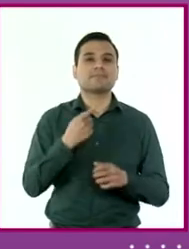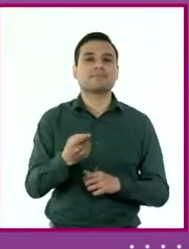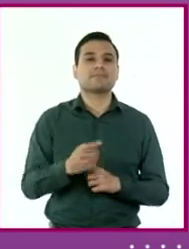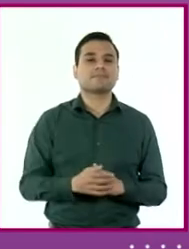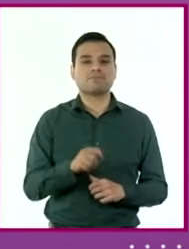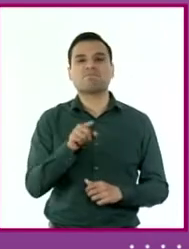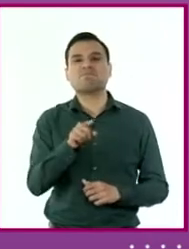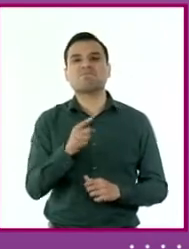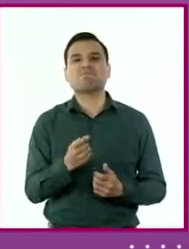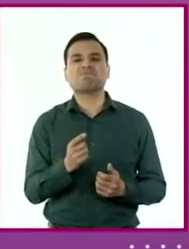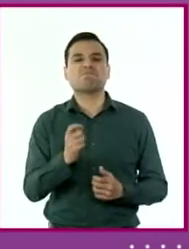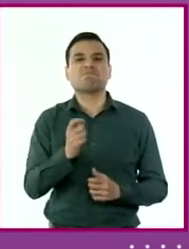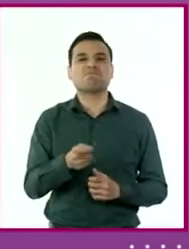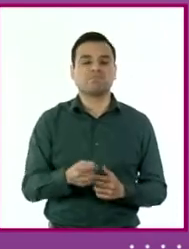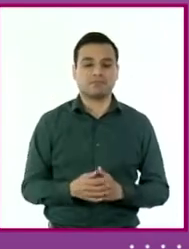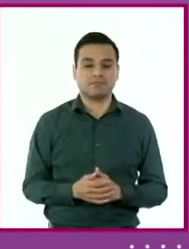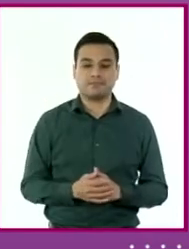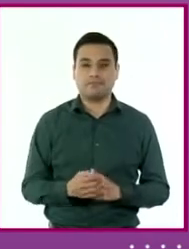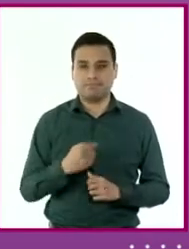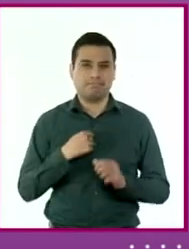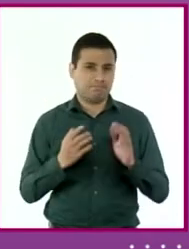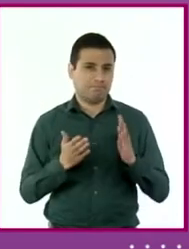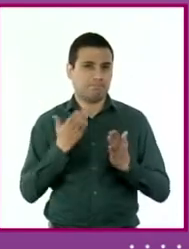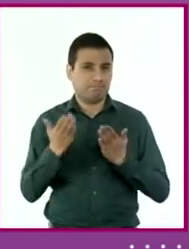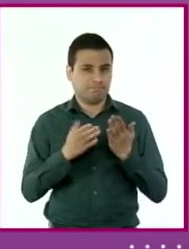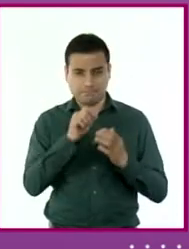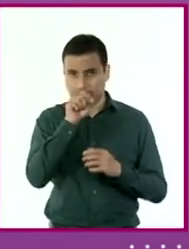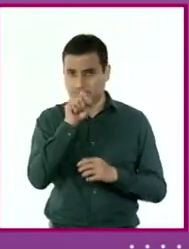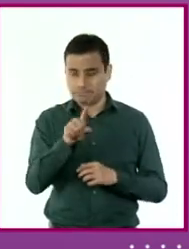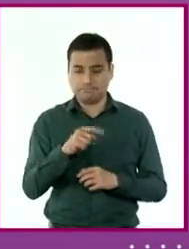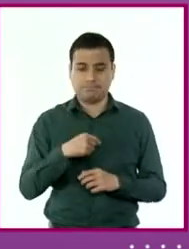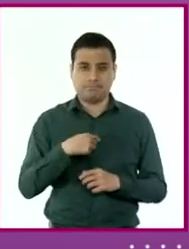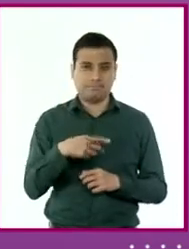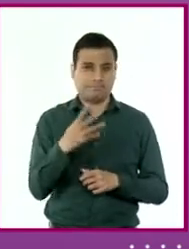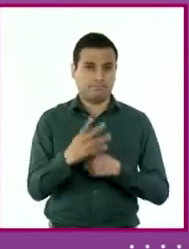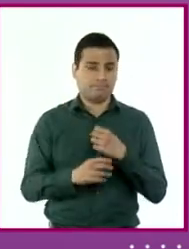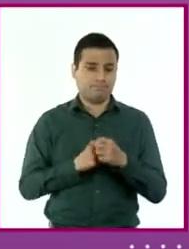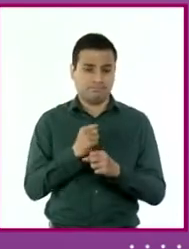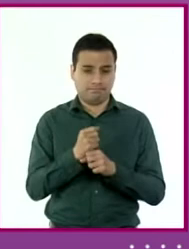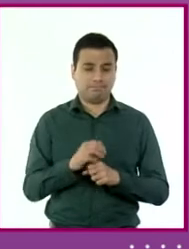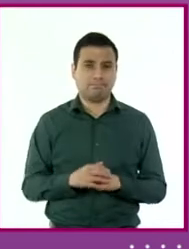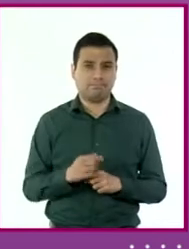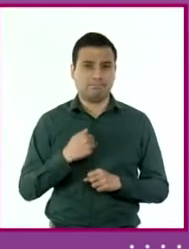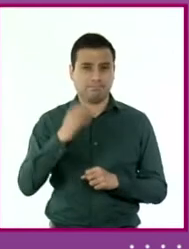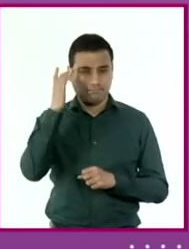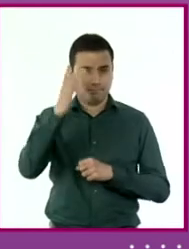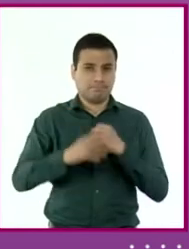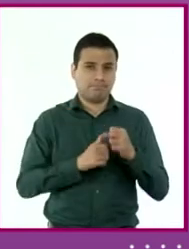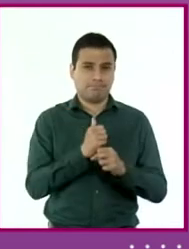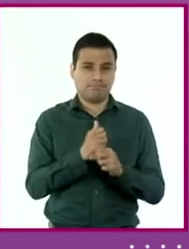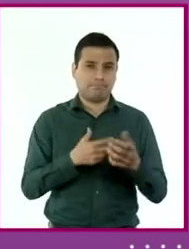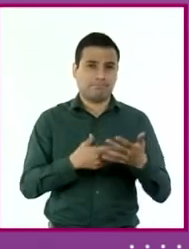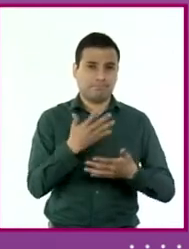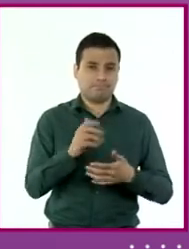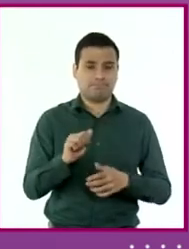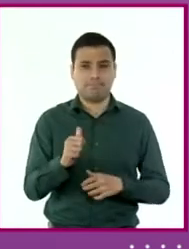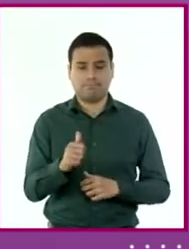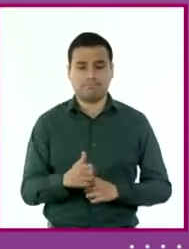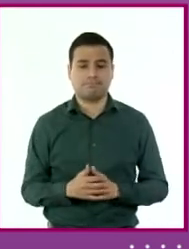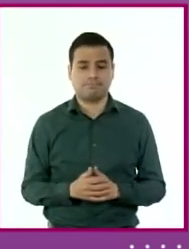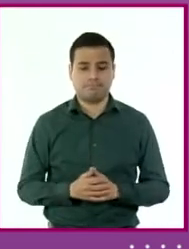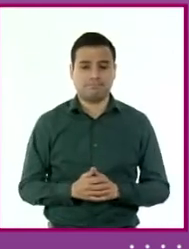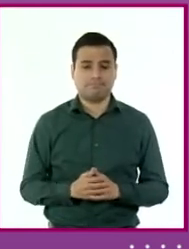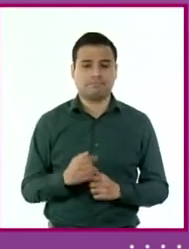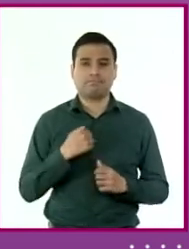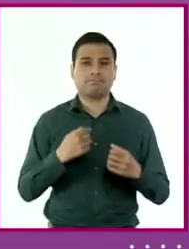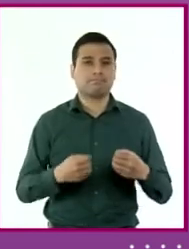more about you. I'm a student too. I'm 14 years old. My birthday is on August 15th. I